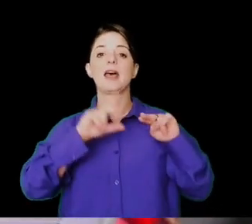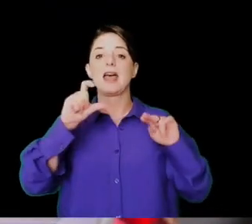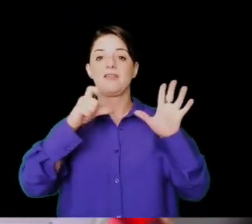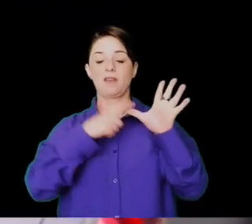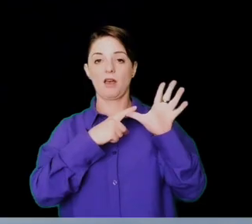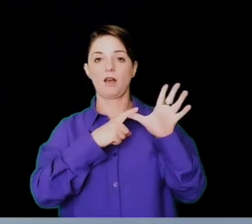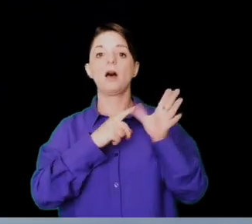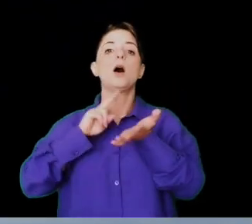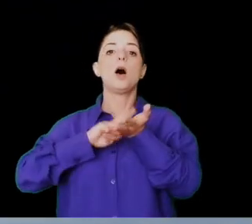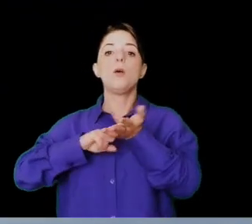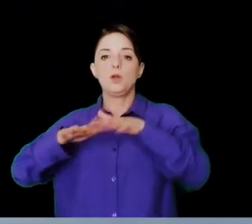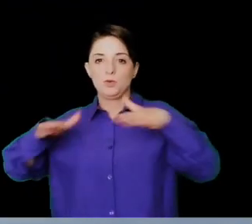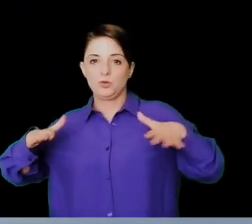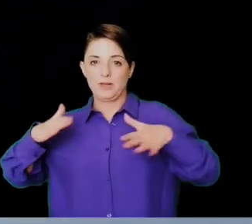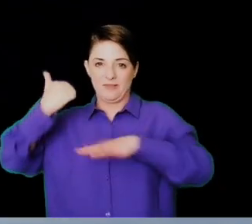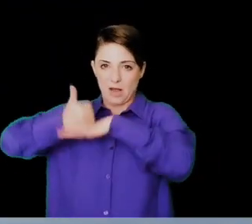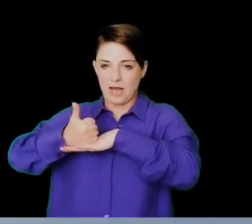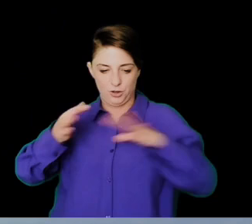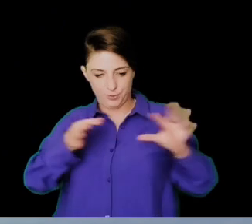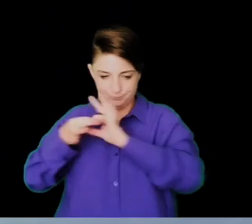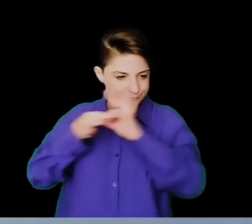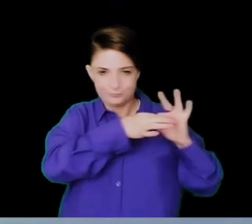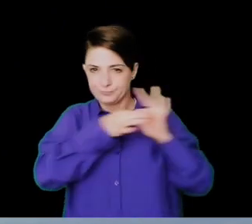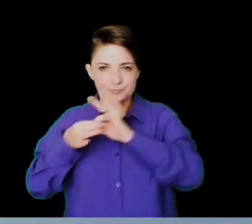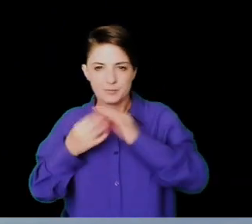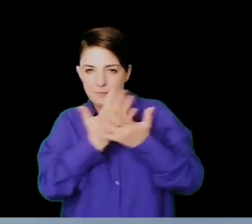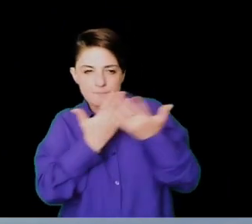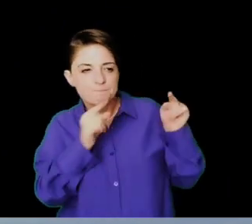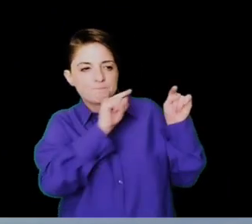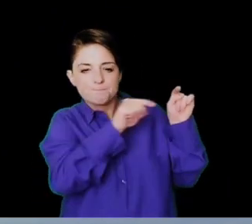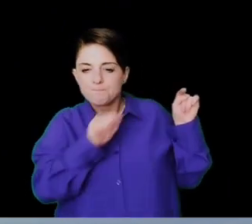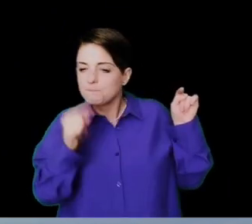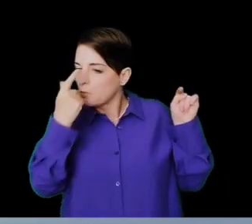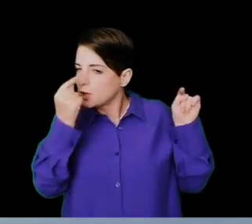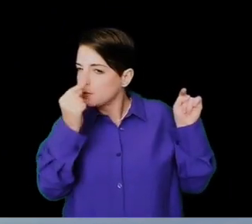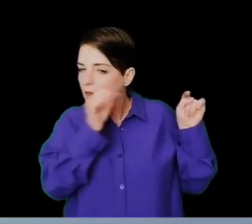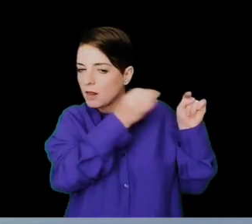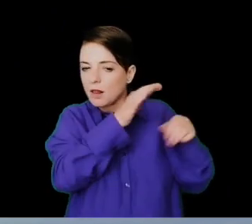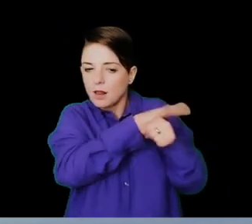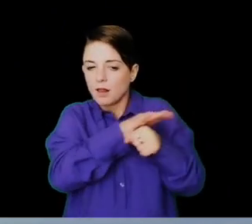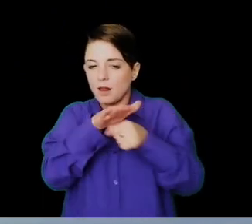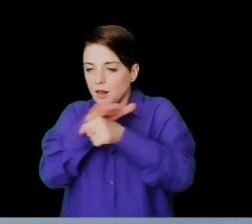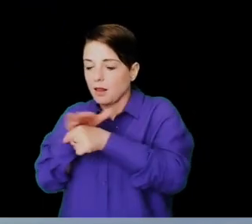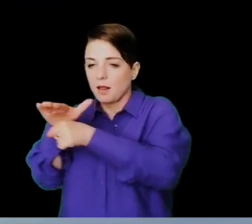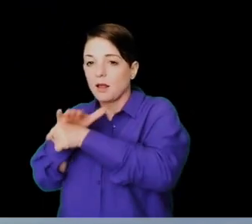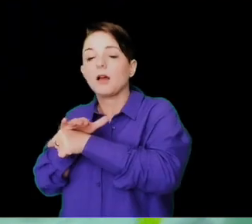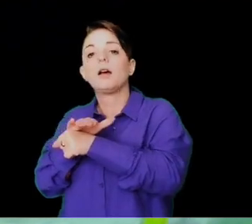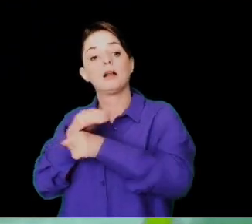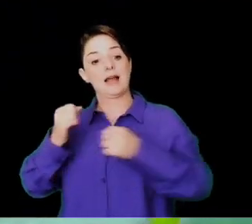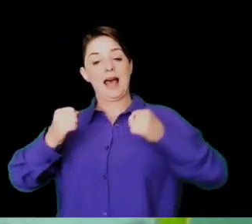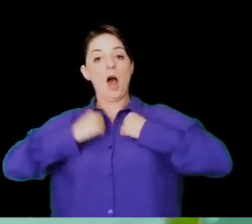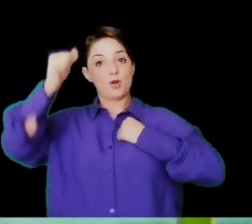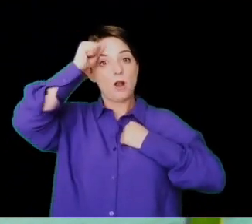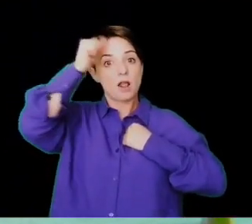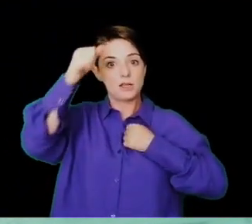The IFCA assisted Brook Marine Foundation to identify a number of potential sites for oyster beds in the Solent,